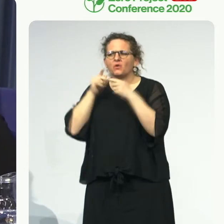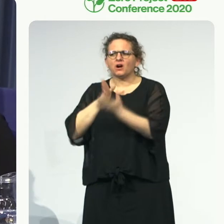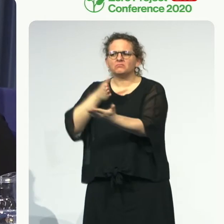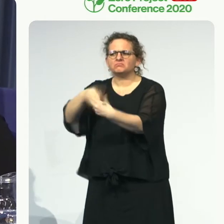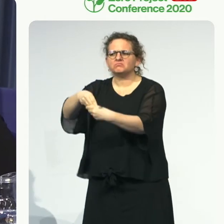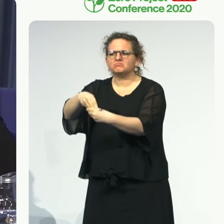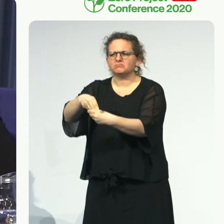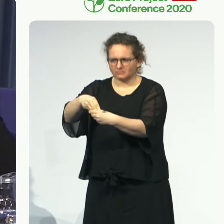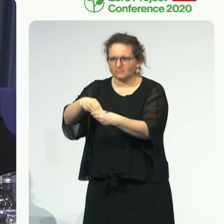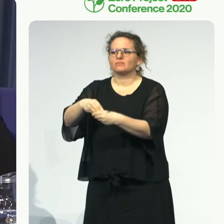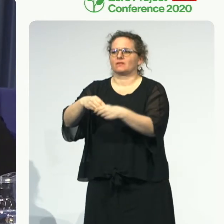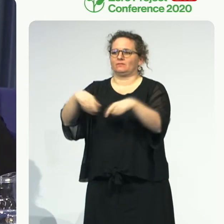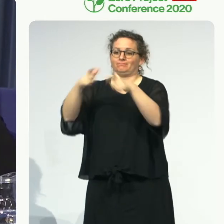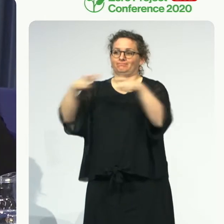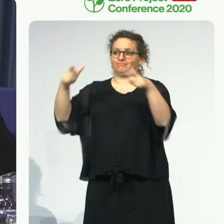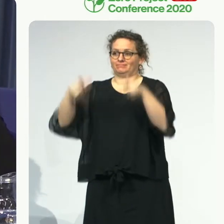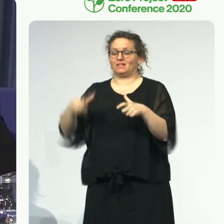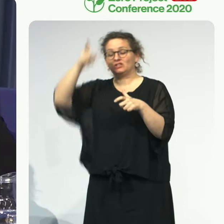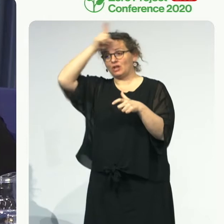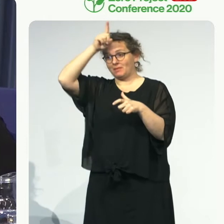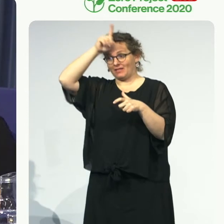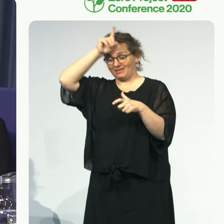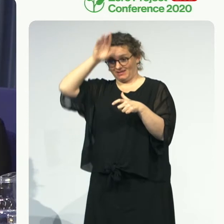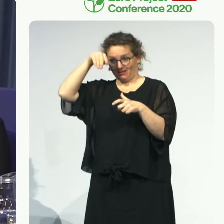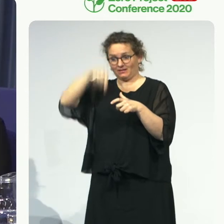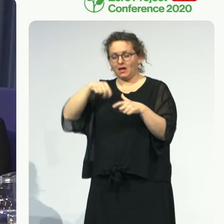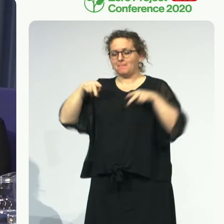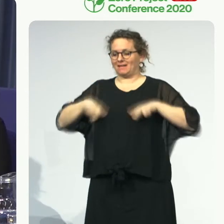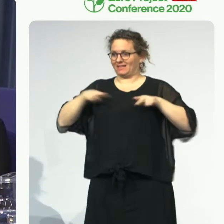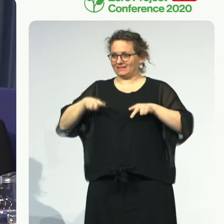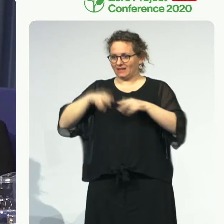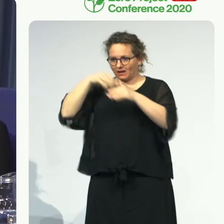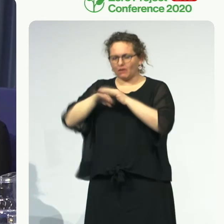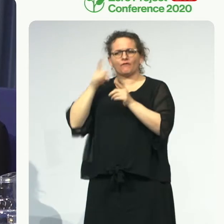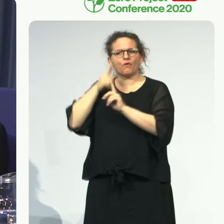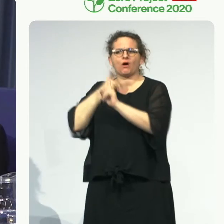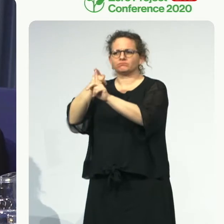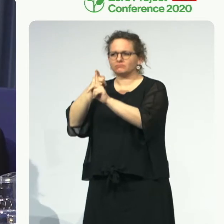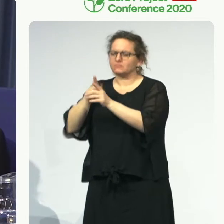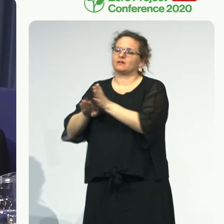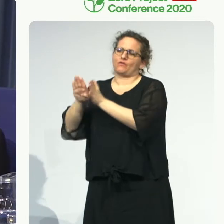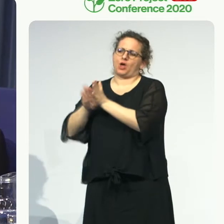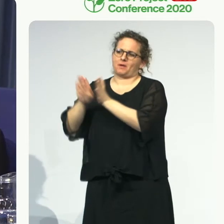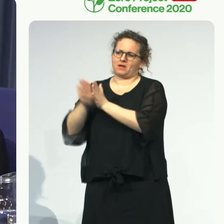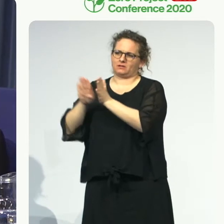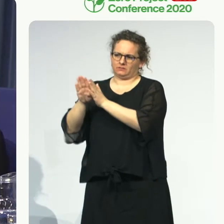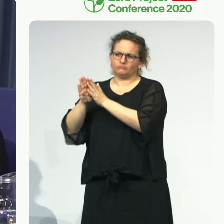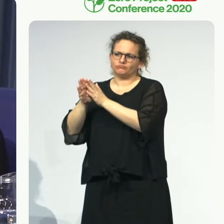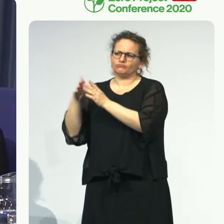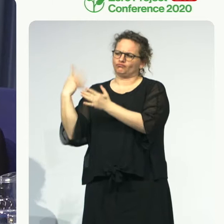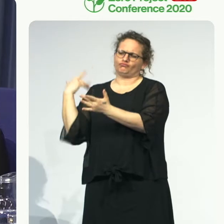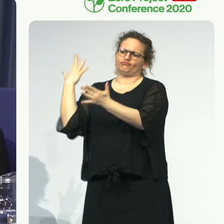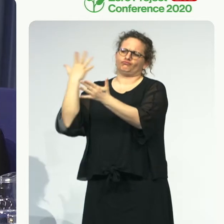of German Development Cooperation, and I'm working there since nearly 5 years now, first in the